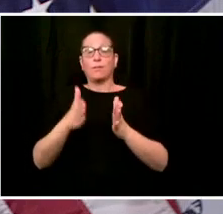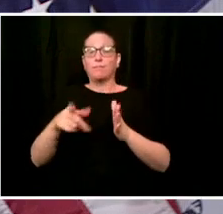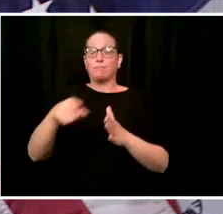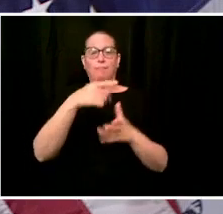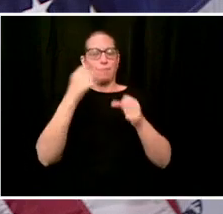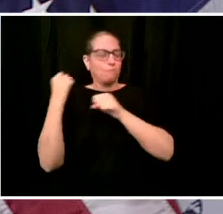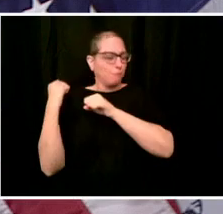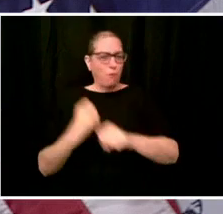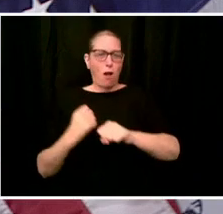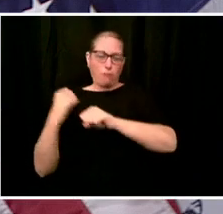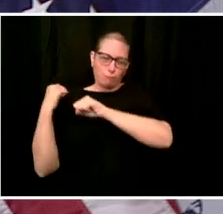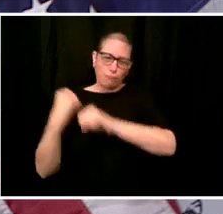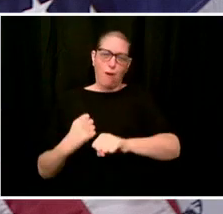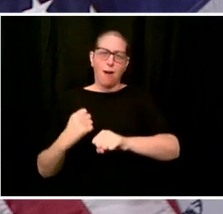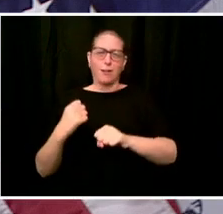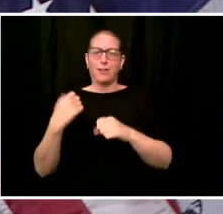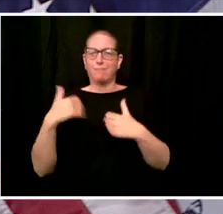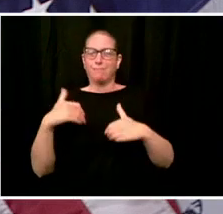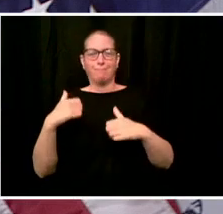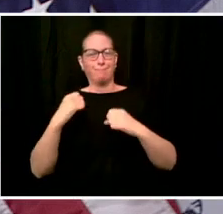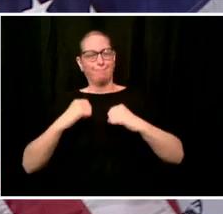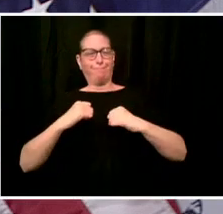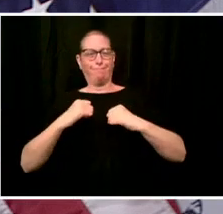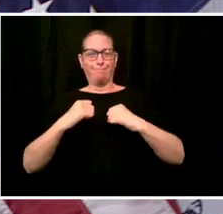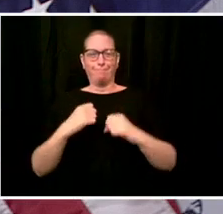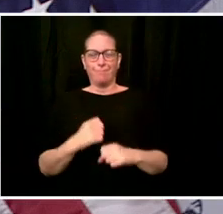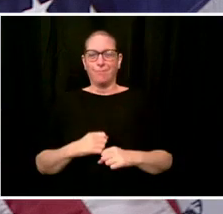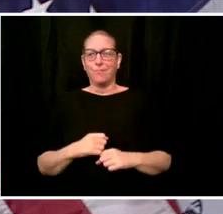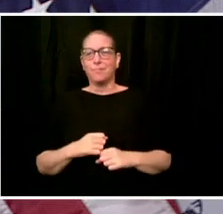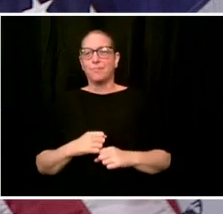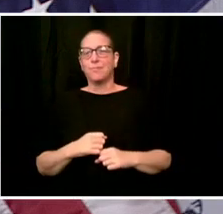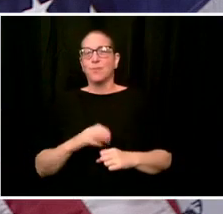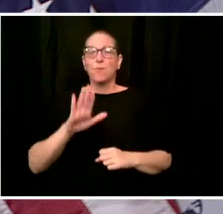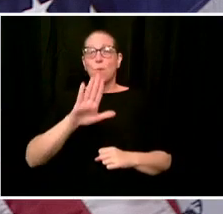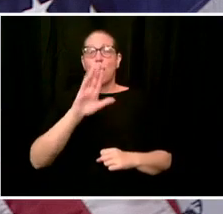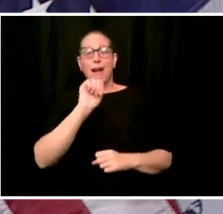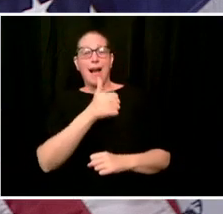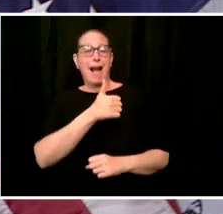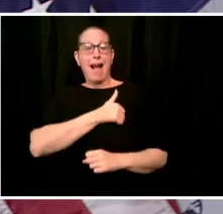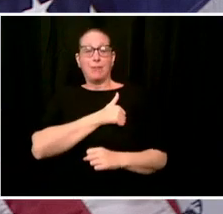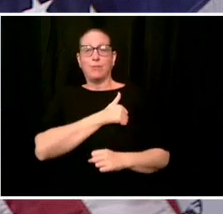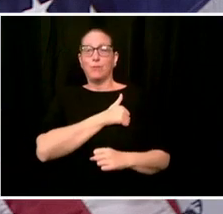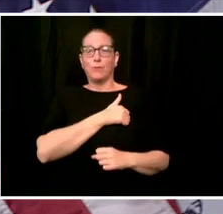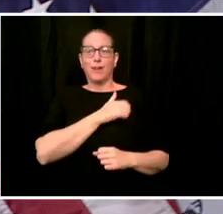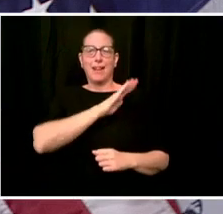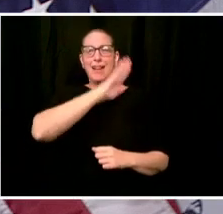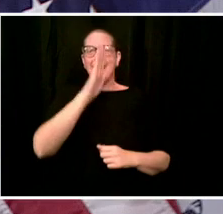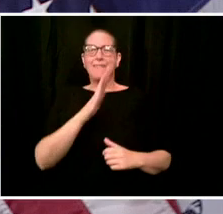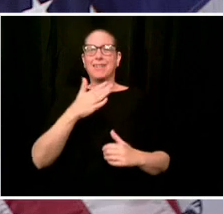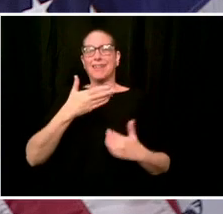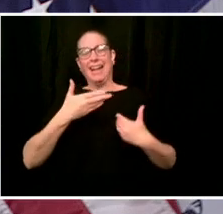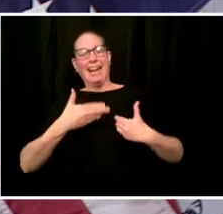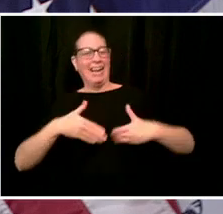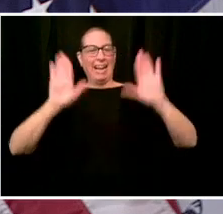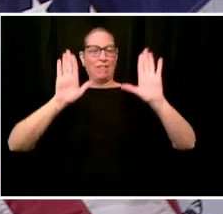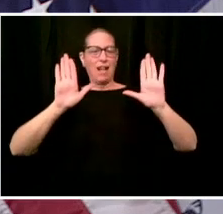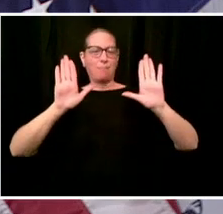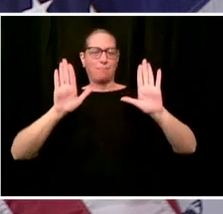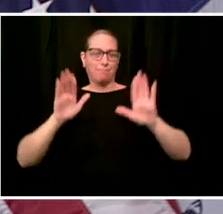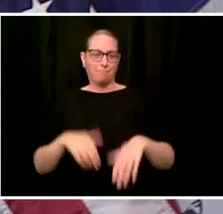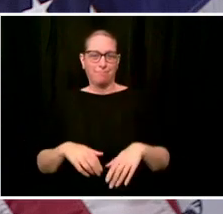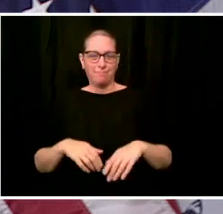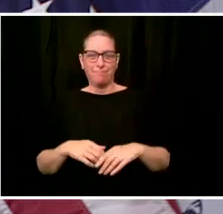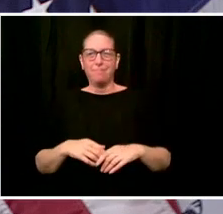a resolute attitude. And so when I've said to this team, we're going to have to build something unprecedented and we have to build it